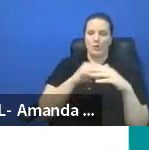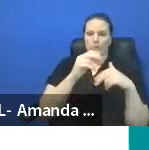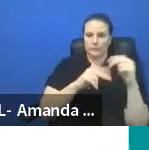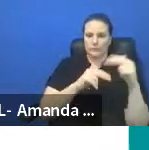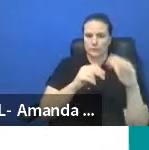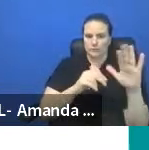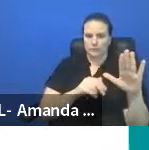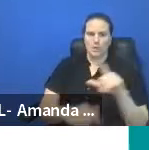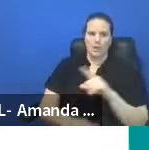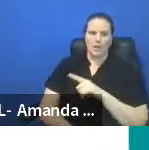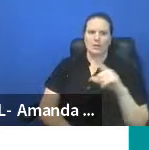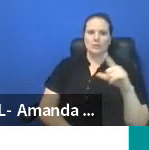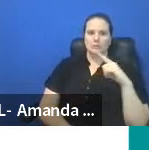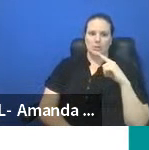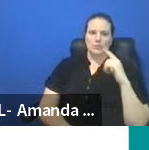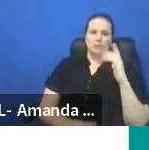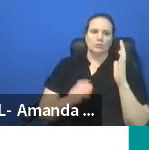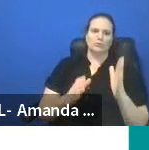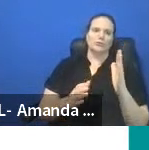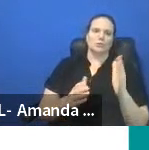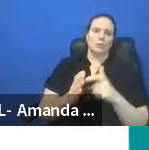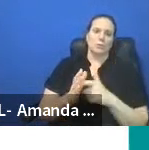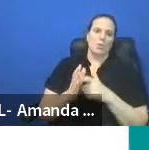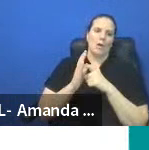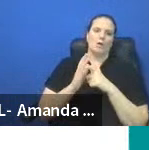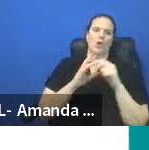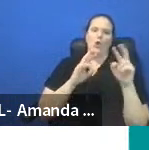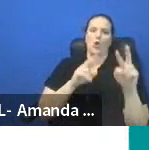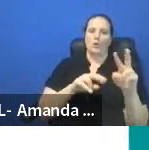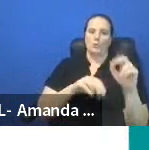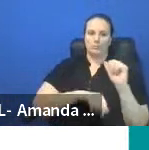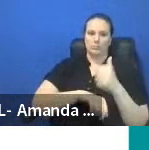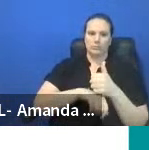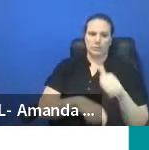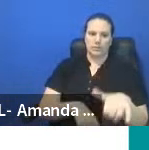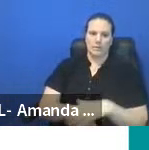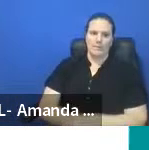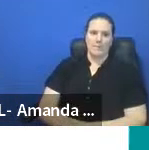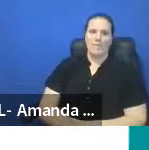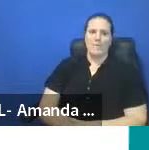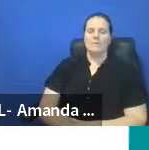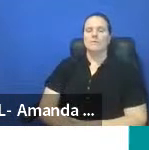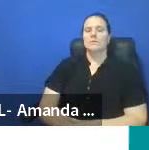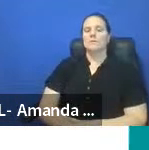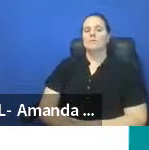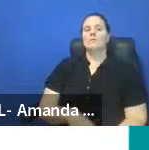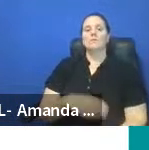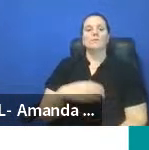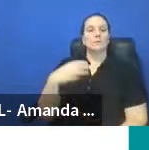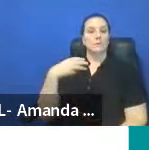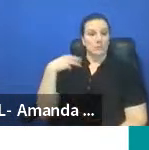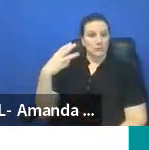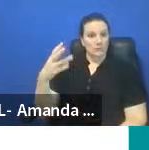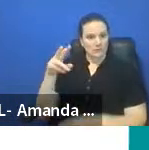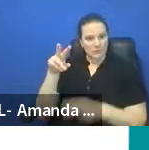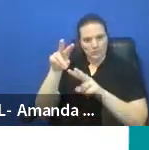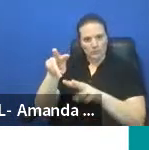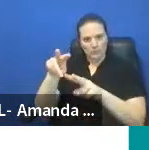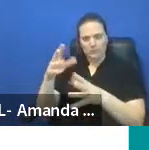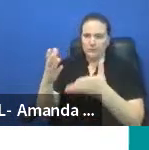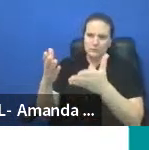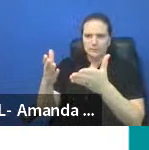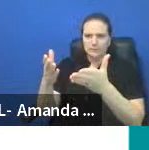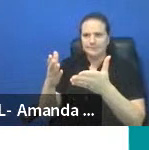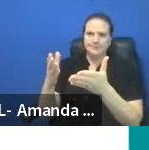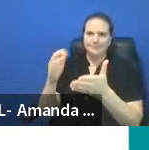The legislature has required that they look at implementing that. In Washington, they have looked at the possibility